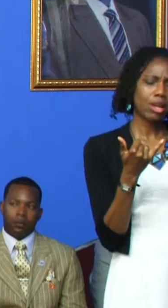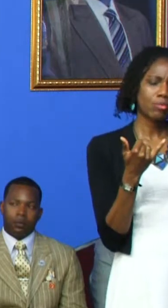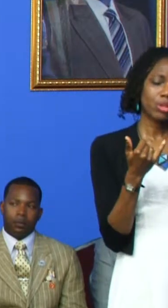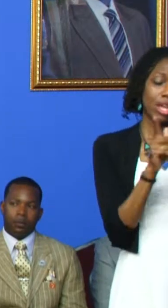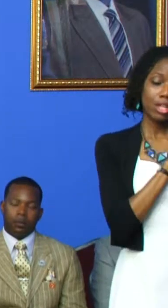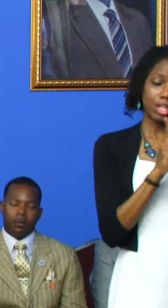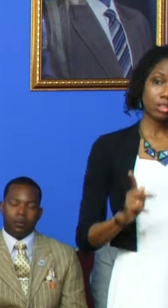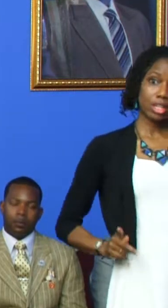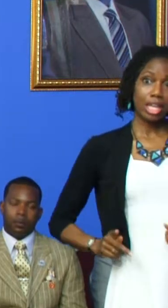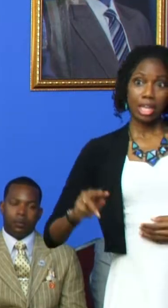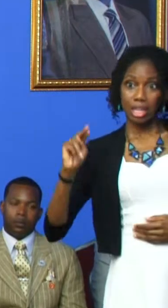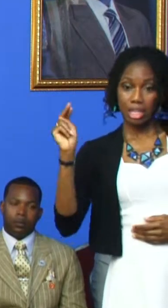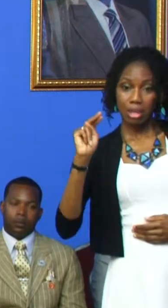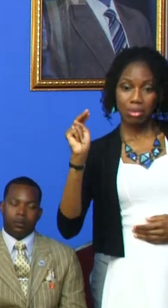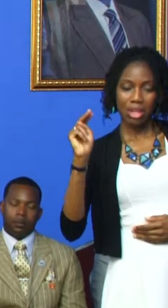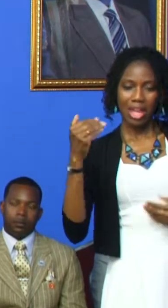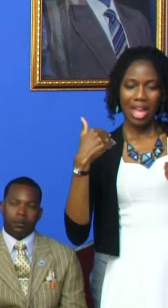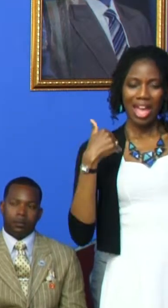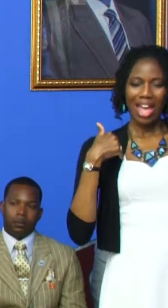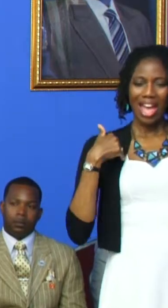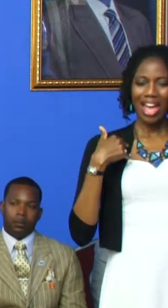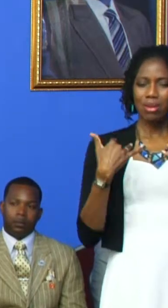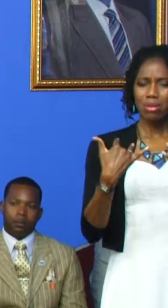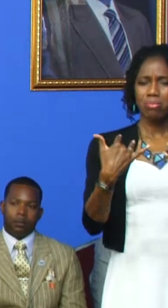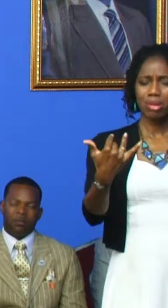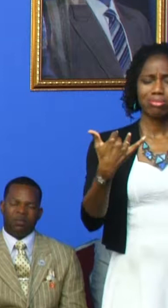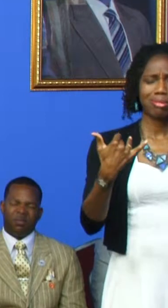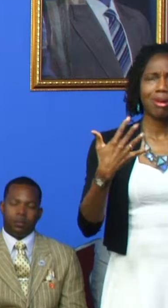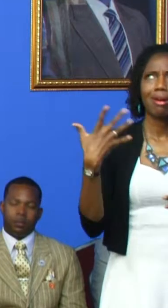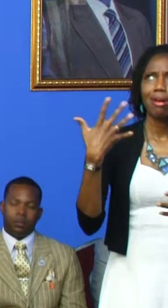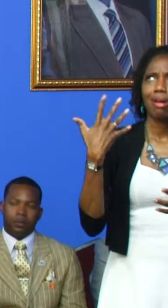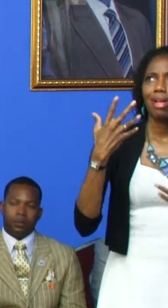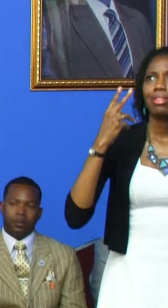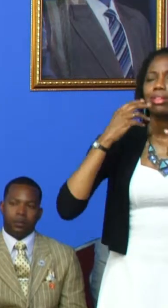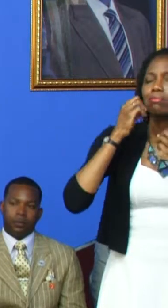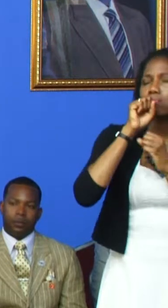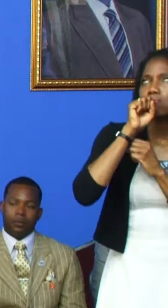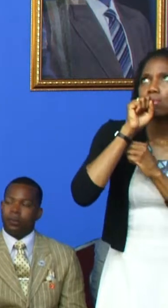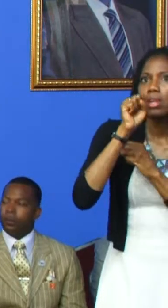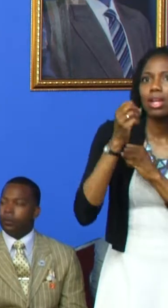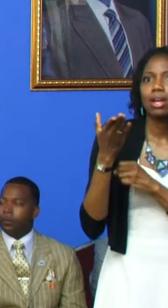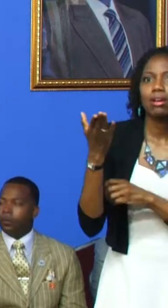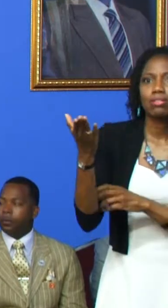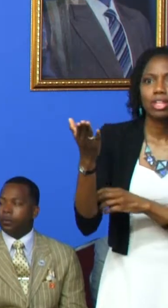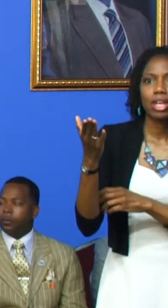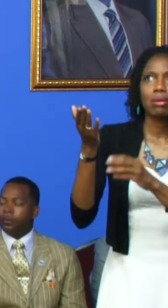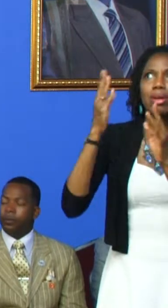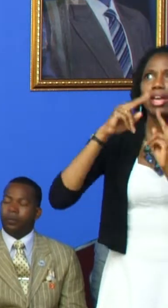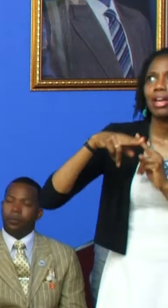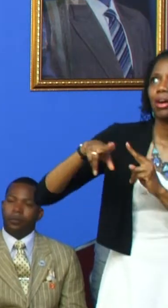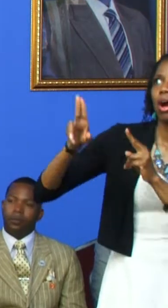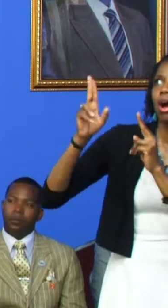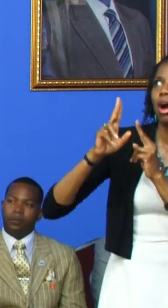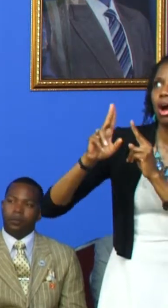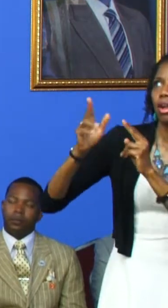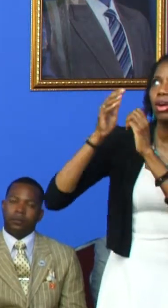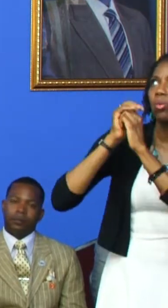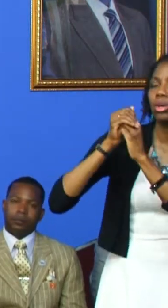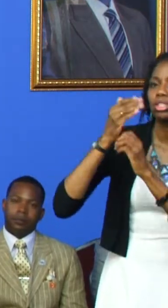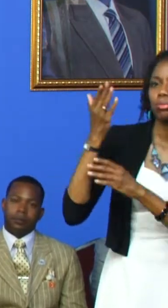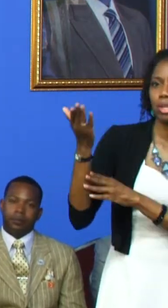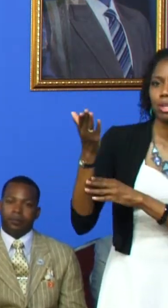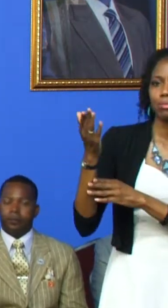crowd that loved him and exalted him. And I thought about it watching this crowd in Washington right now.